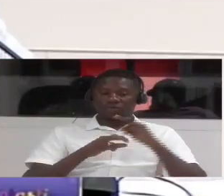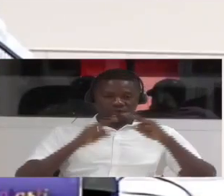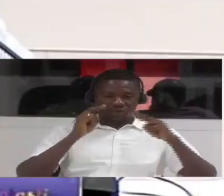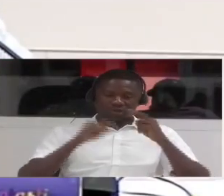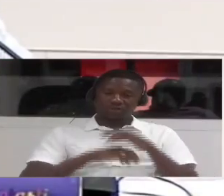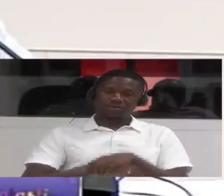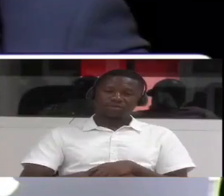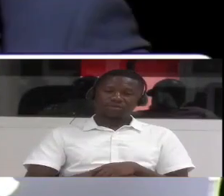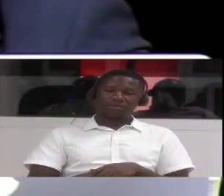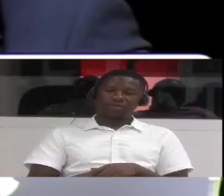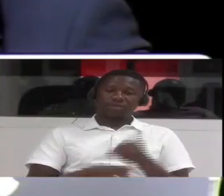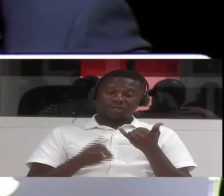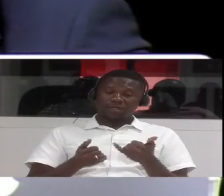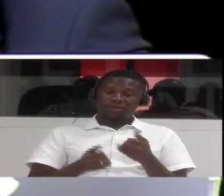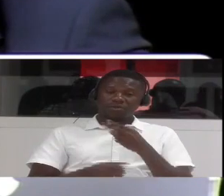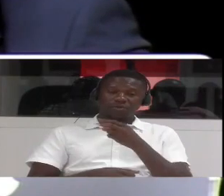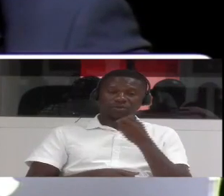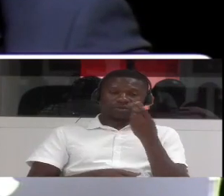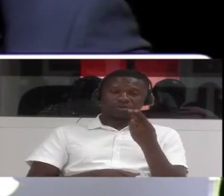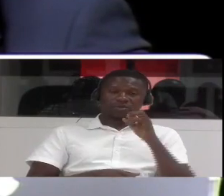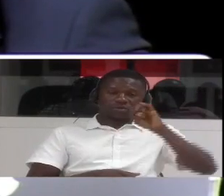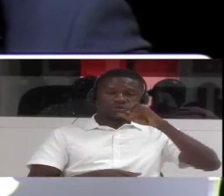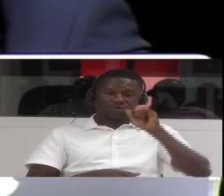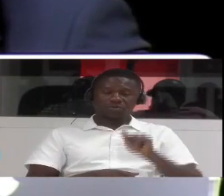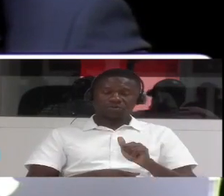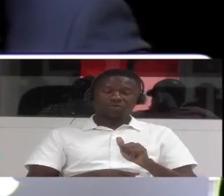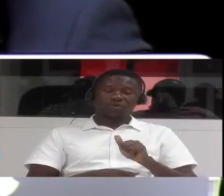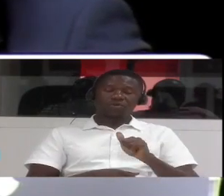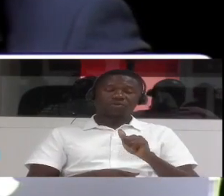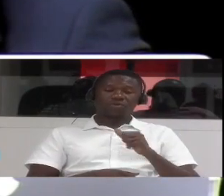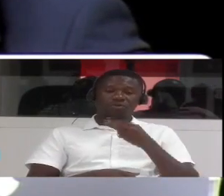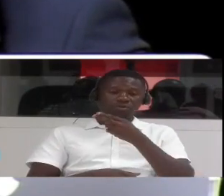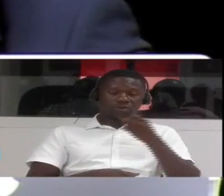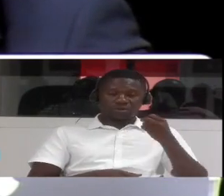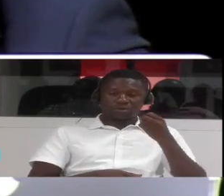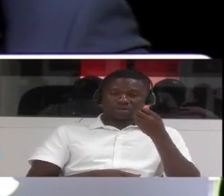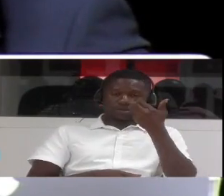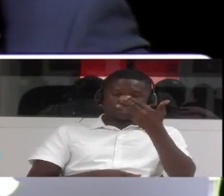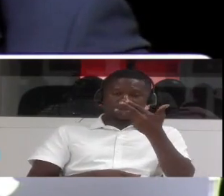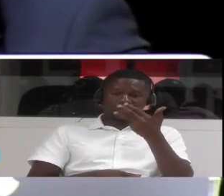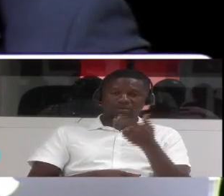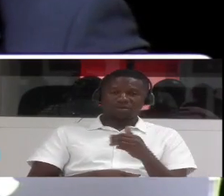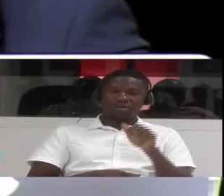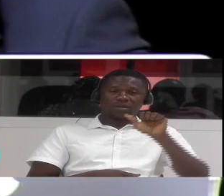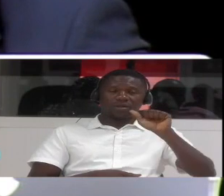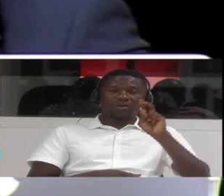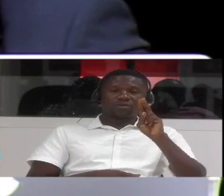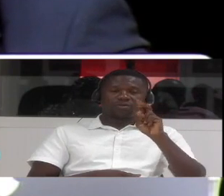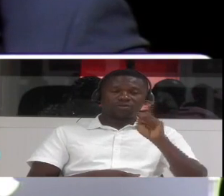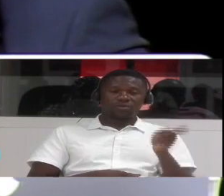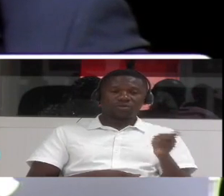Now, 22nd June 2009, Augustine Kanja, or Kanjia, from The